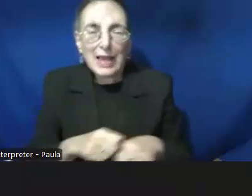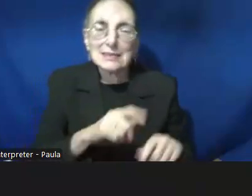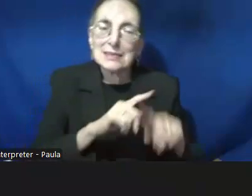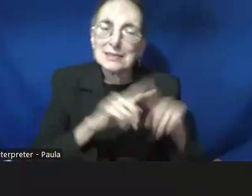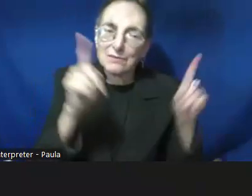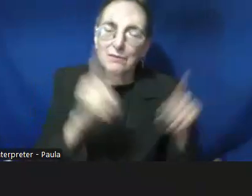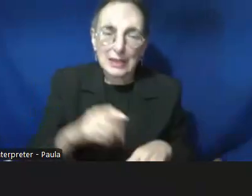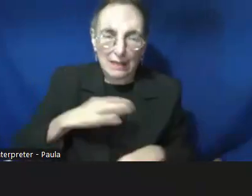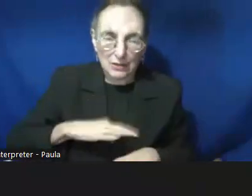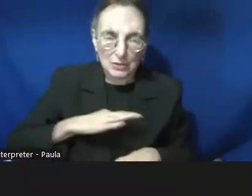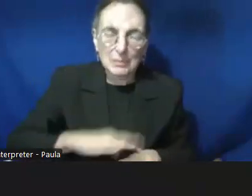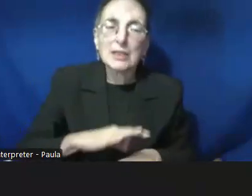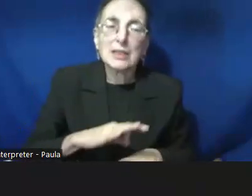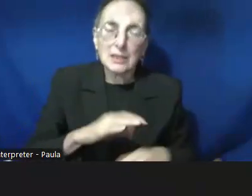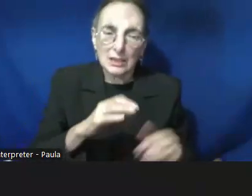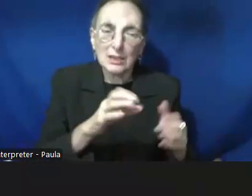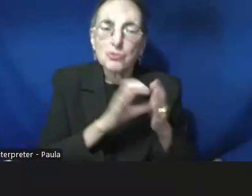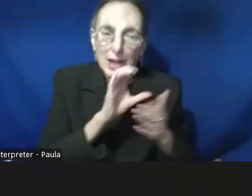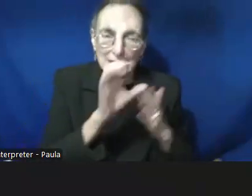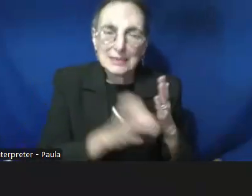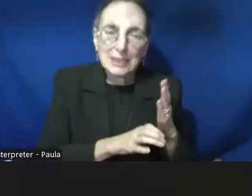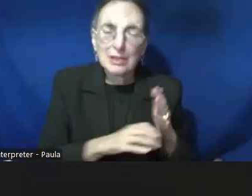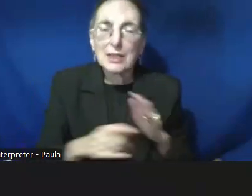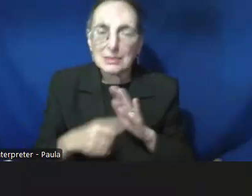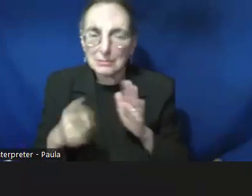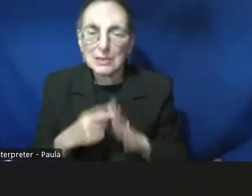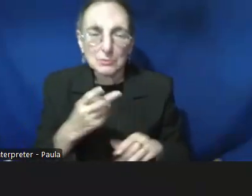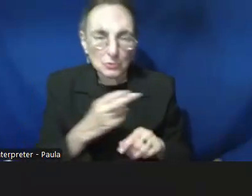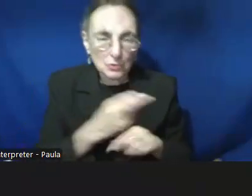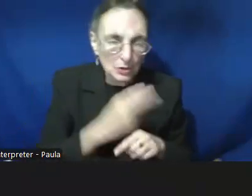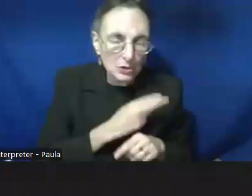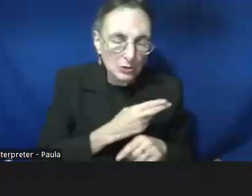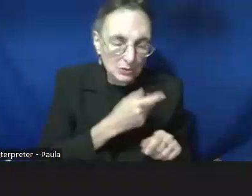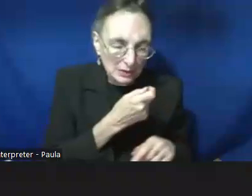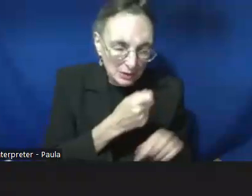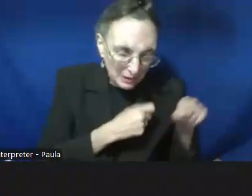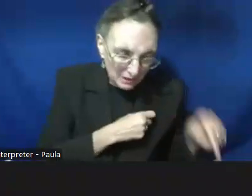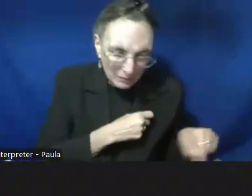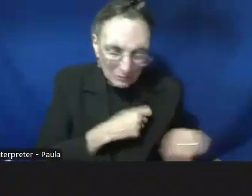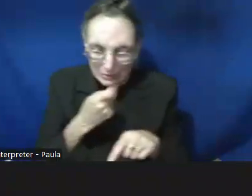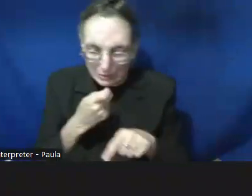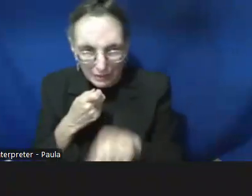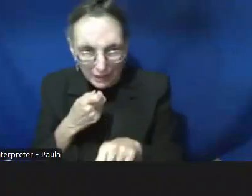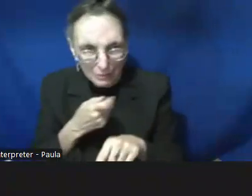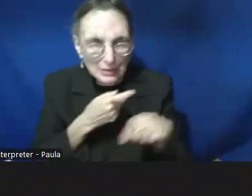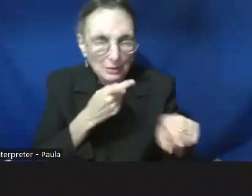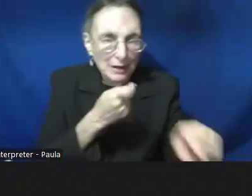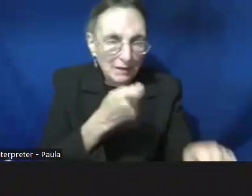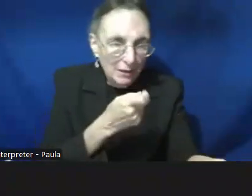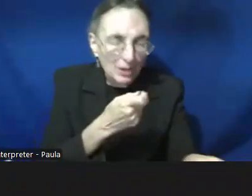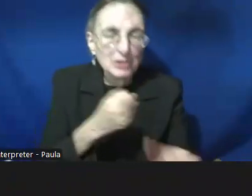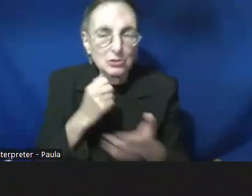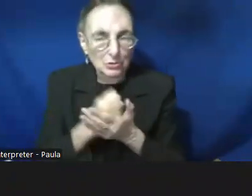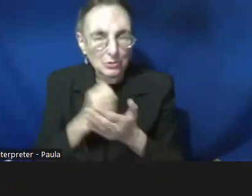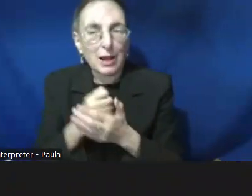use a combination of them to help people out. So we can help with first month's rent. We can help with deposits. We can help